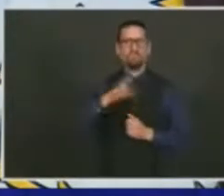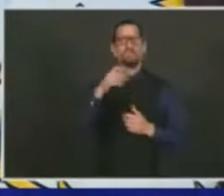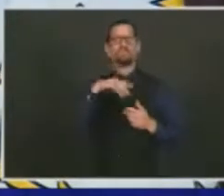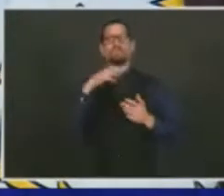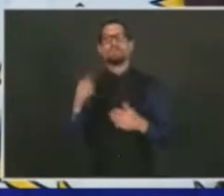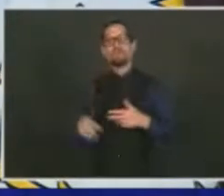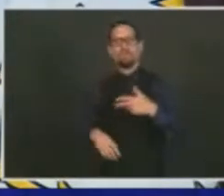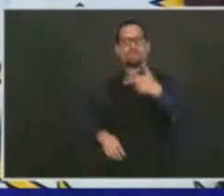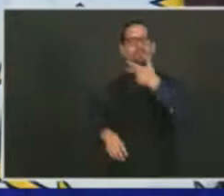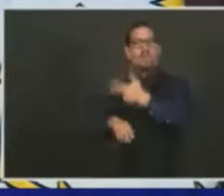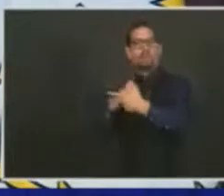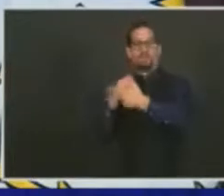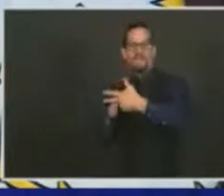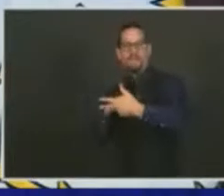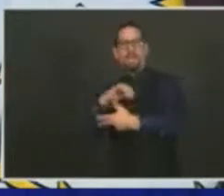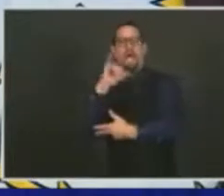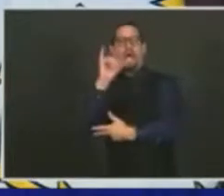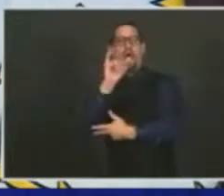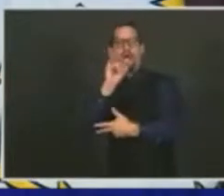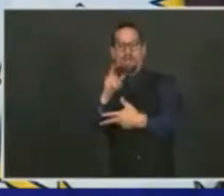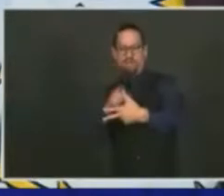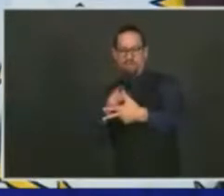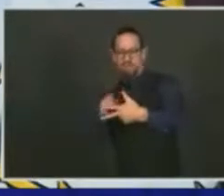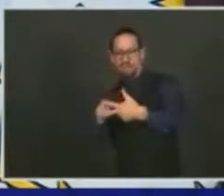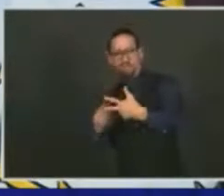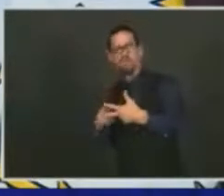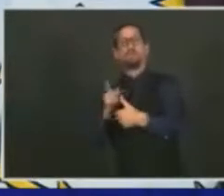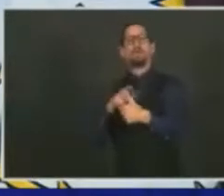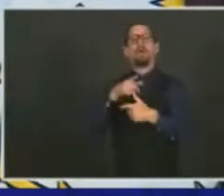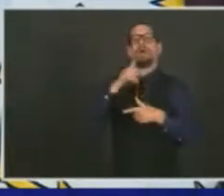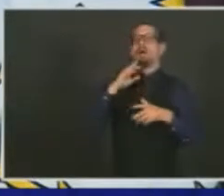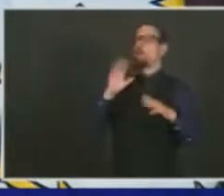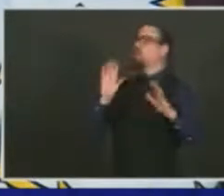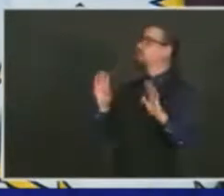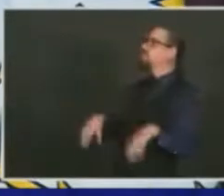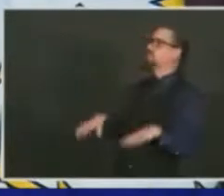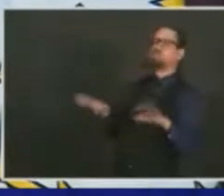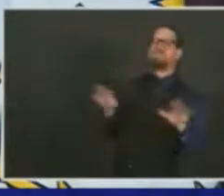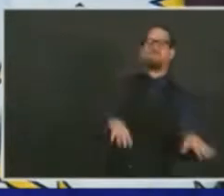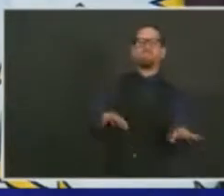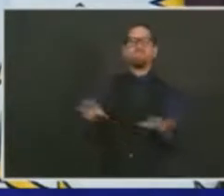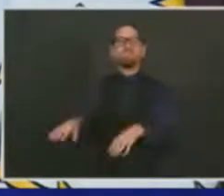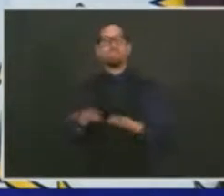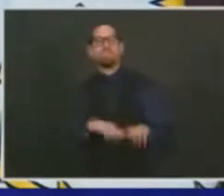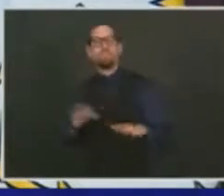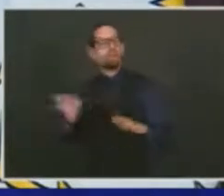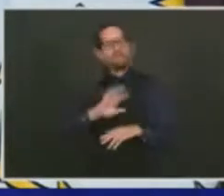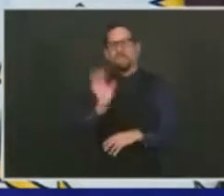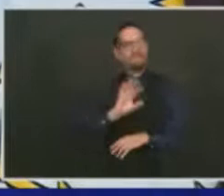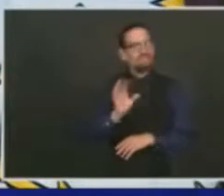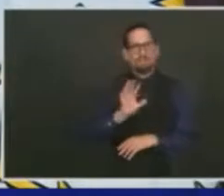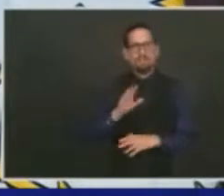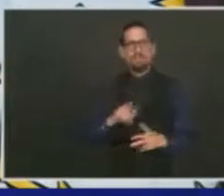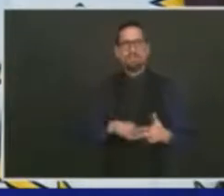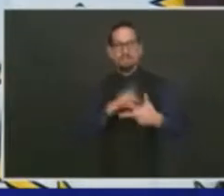indoors, and inconsistent groups, because that's where the spread is happening.